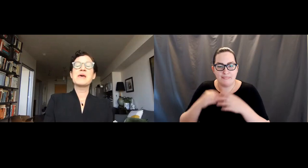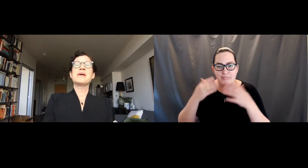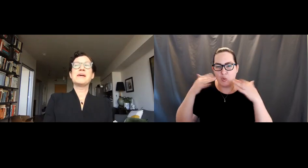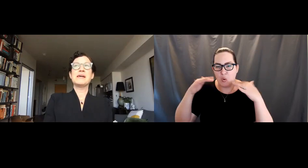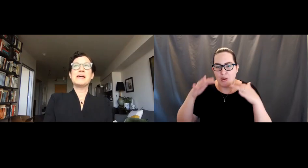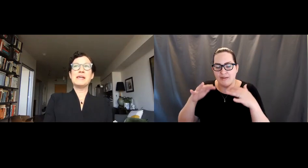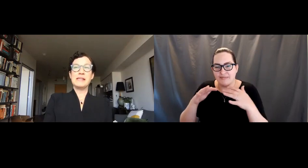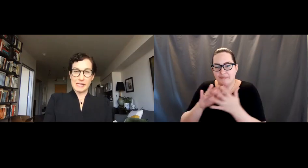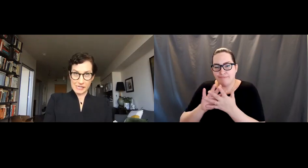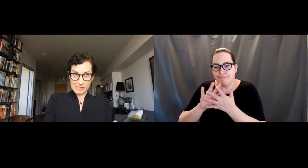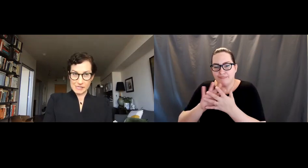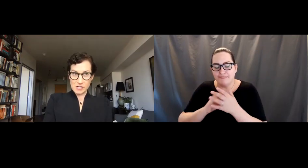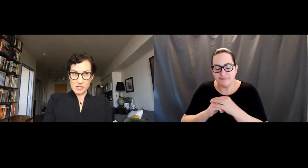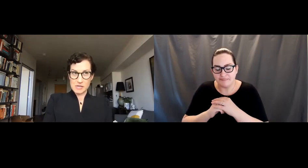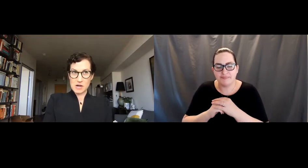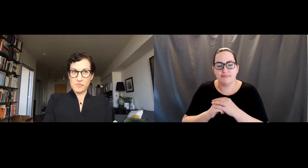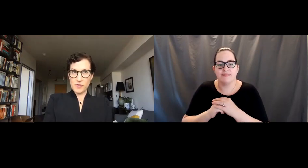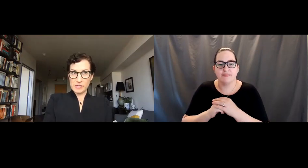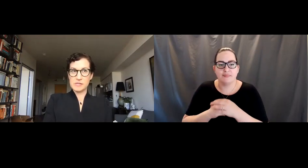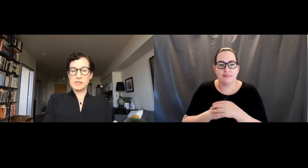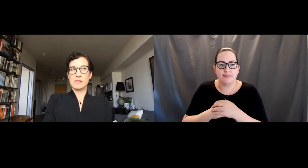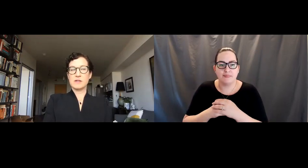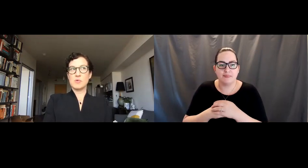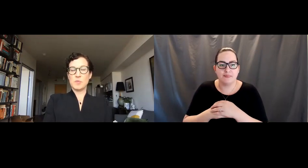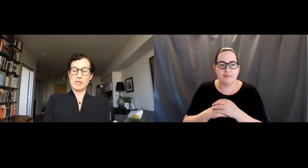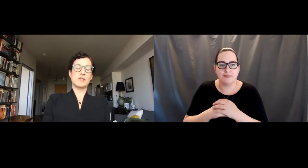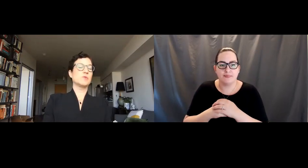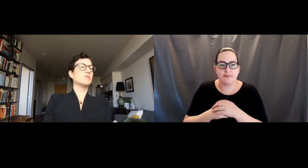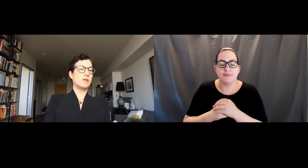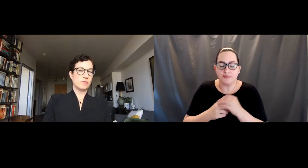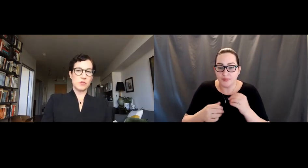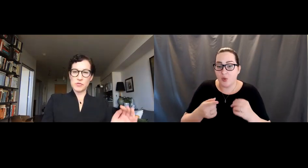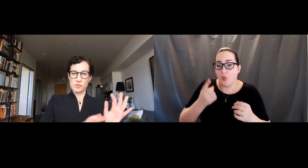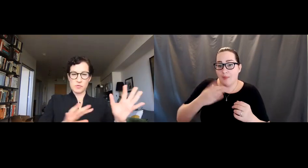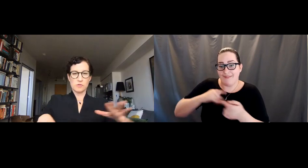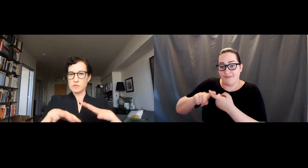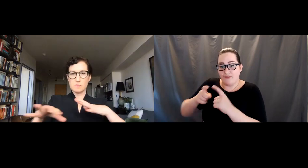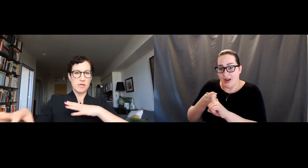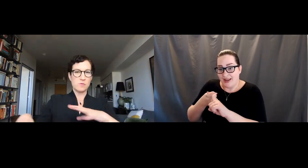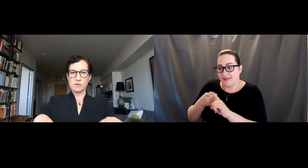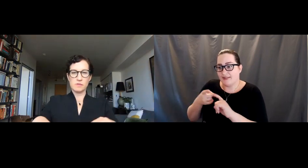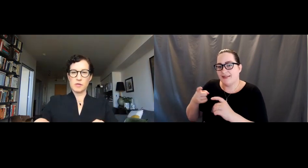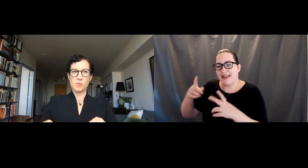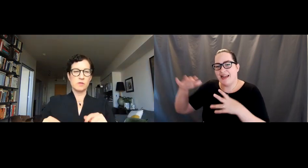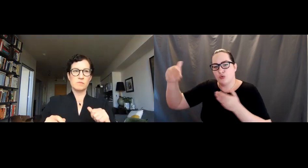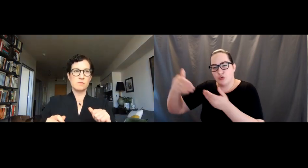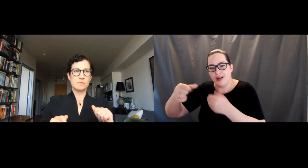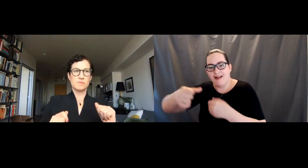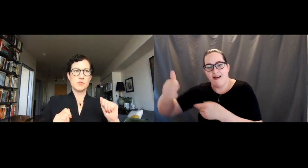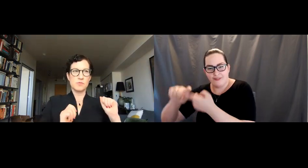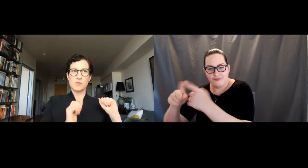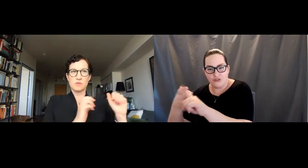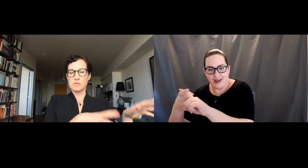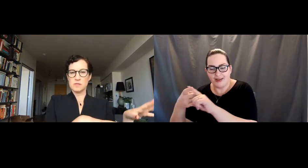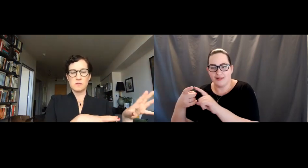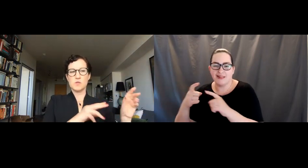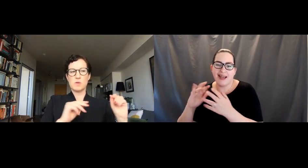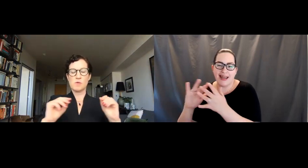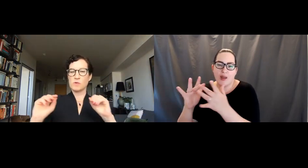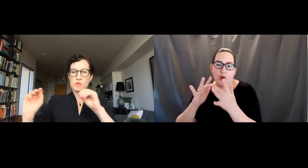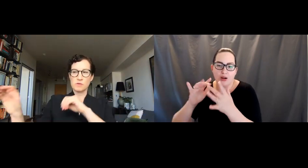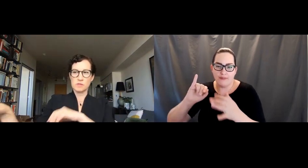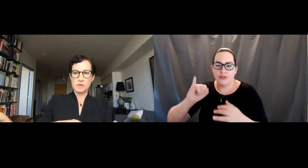So in any case, a friend put me in touch with a friend of hers, so a journalism network, one journalist at